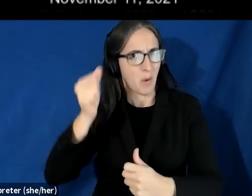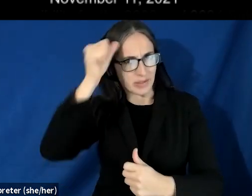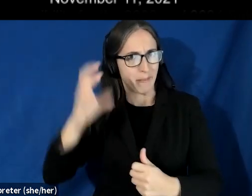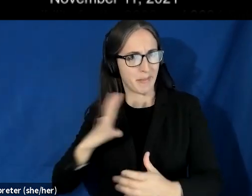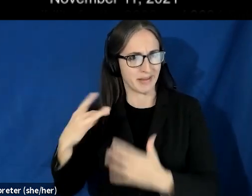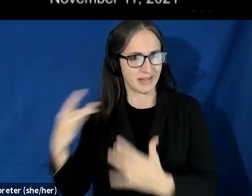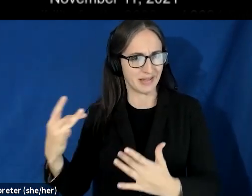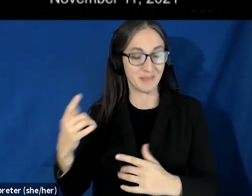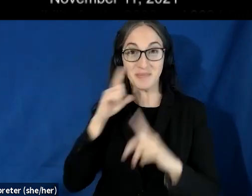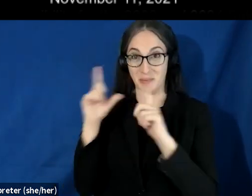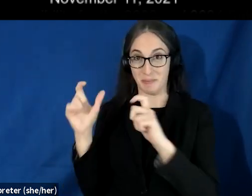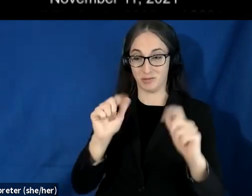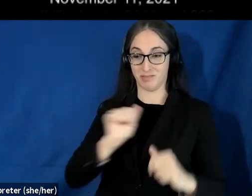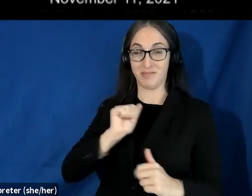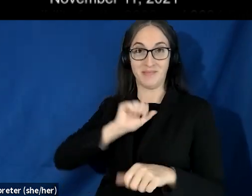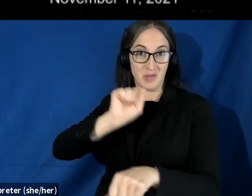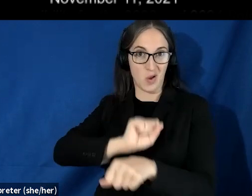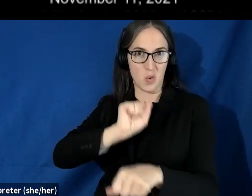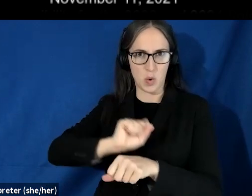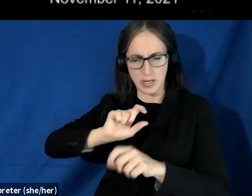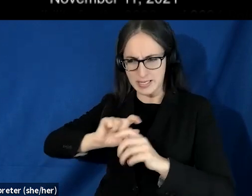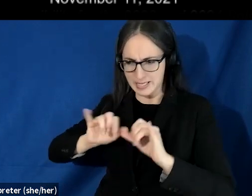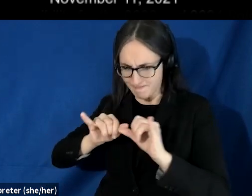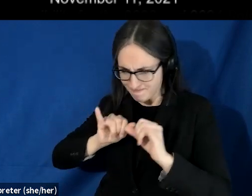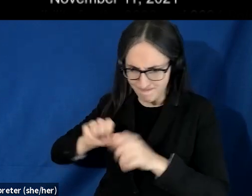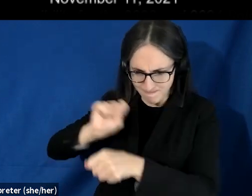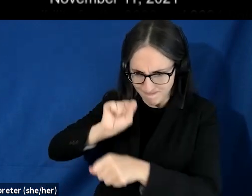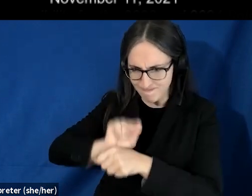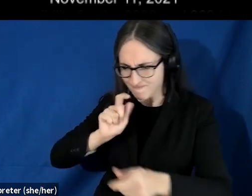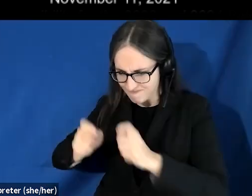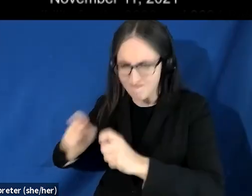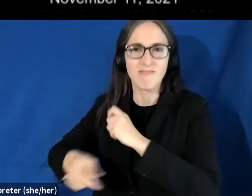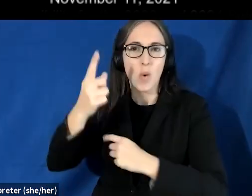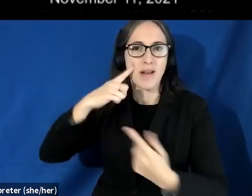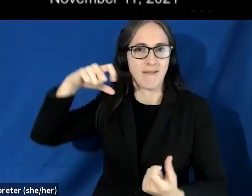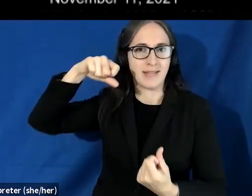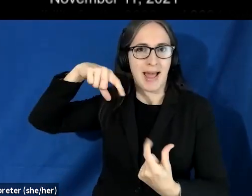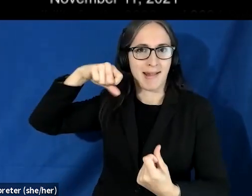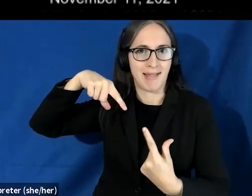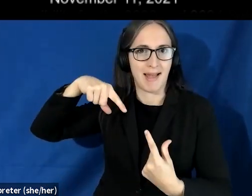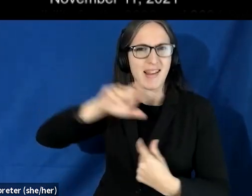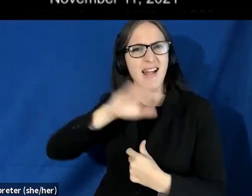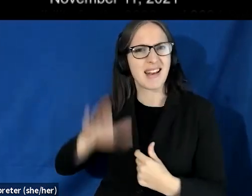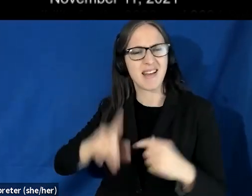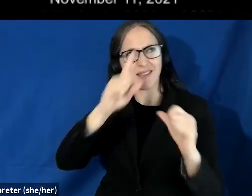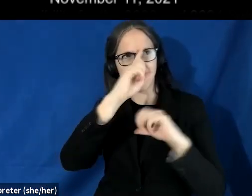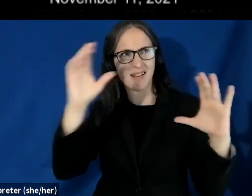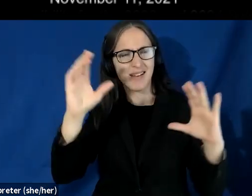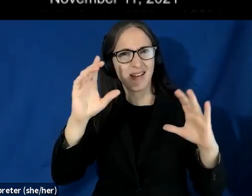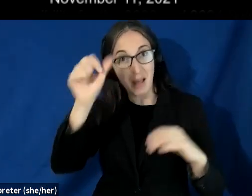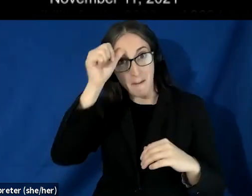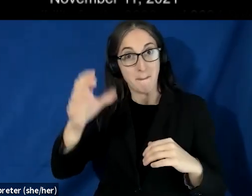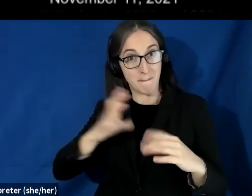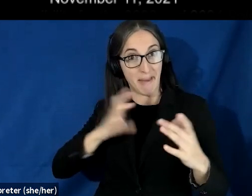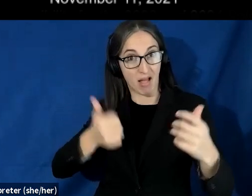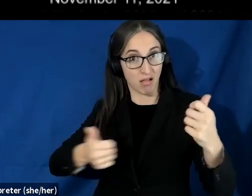one of the satellites. And I never used to think of this male dominant industry. And I just wanted